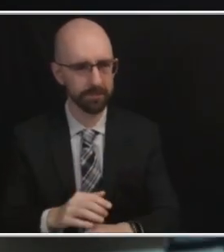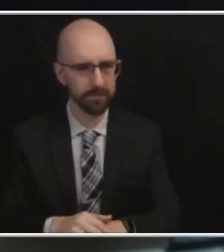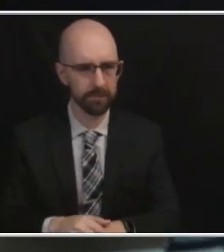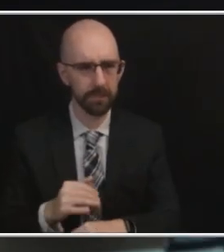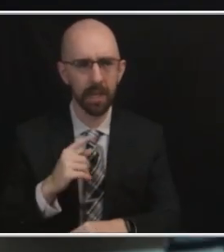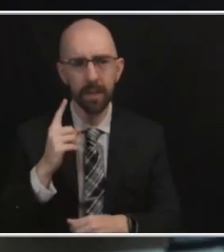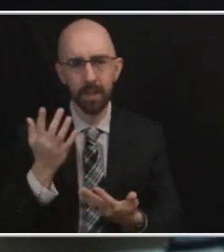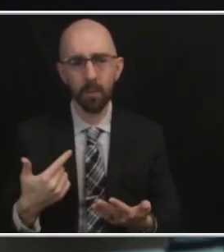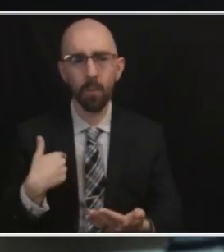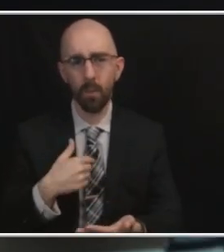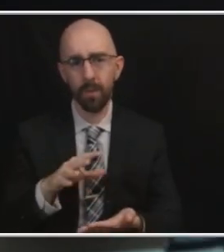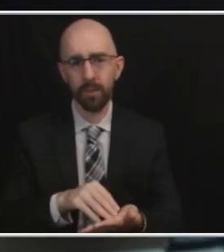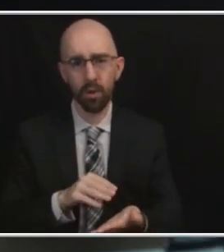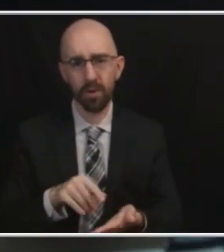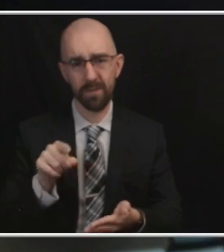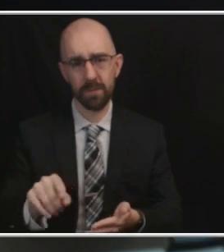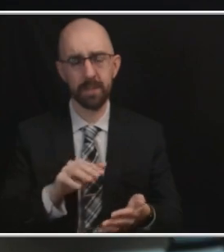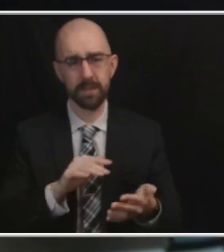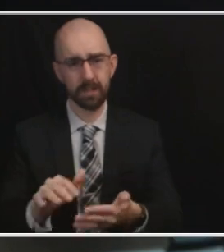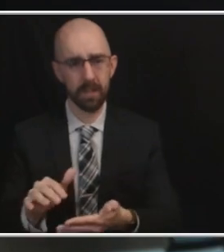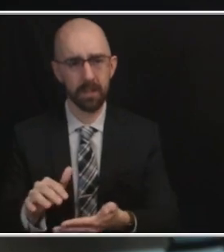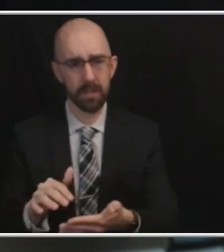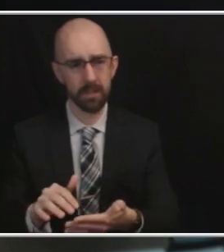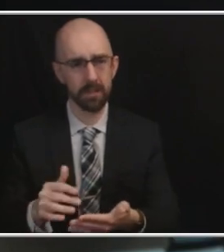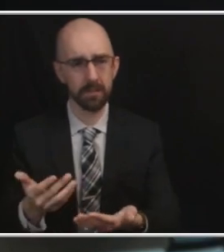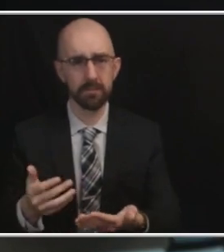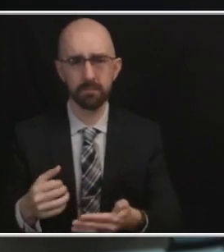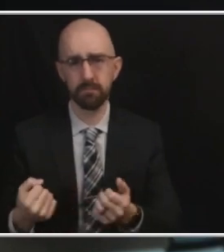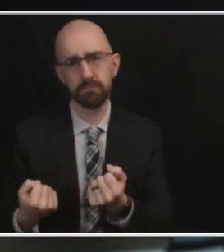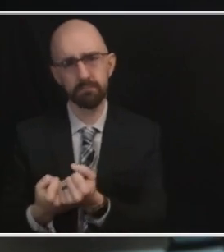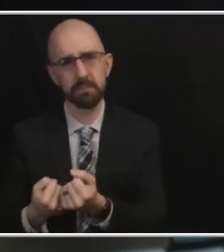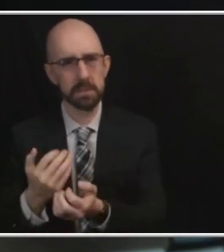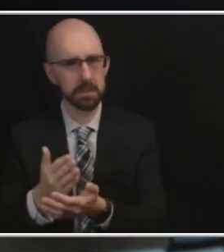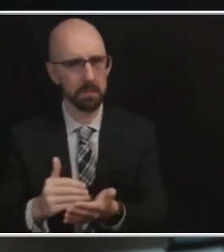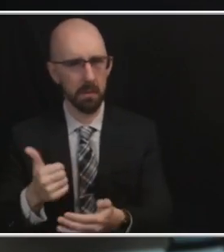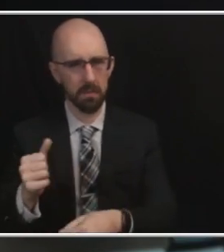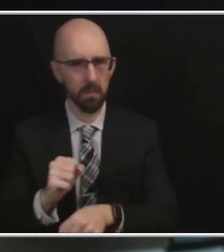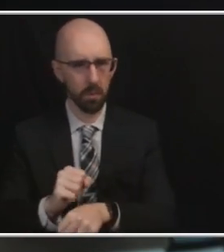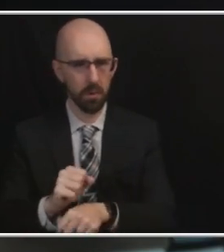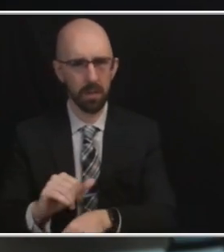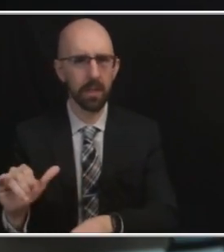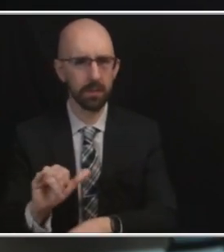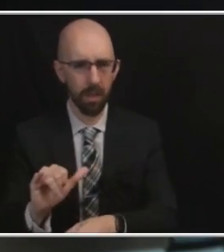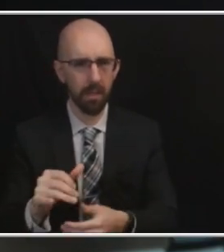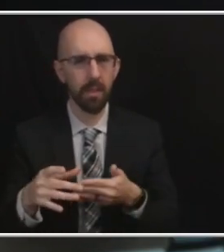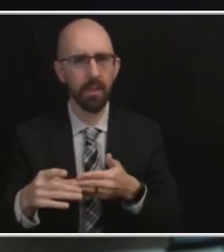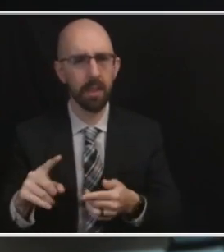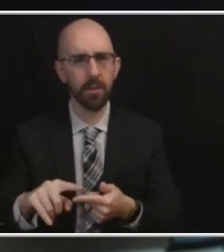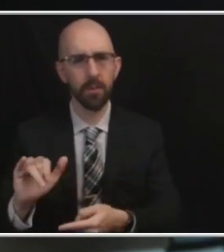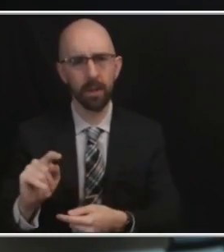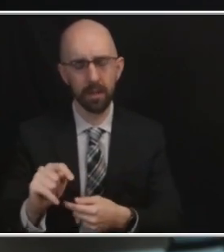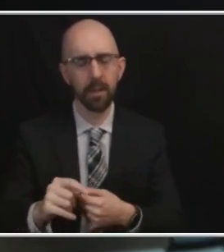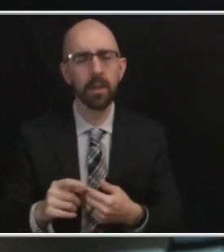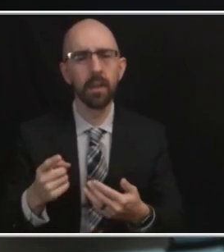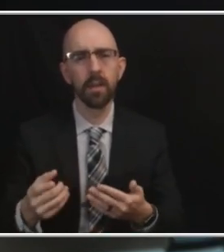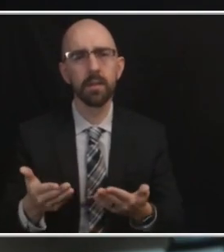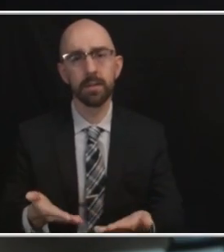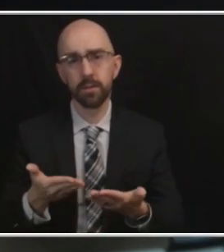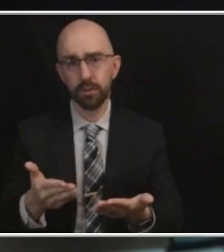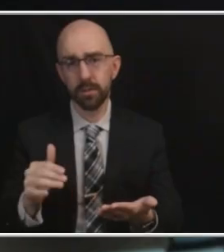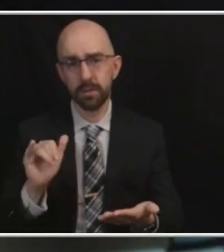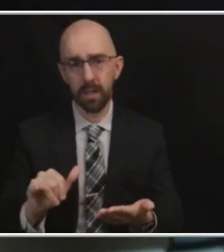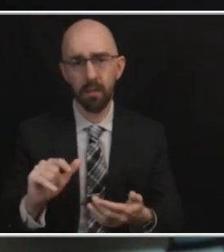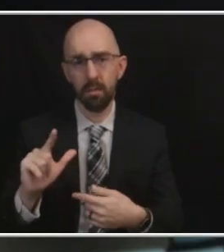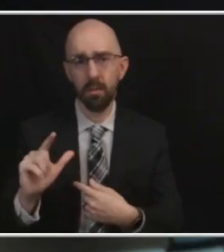from this study, and substantiated by some other work as well that led to it, suggests that long